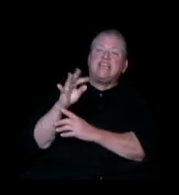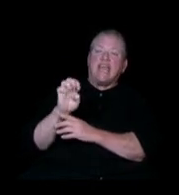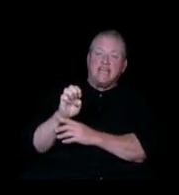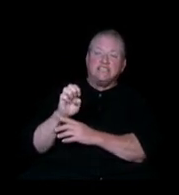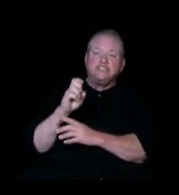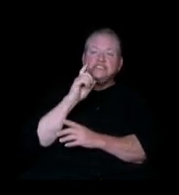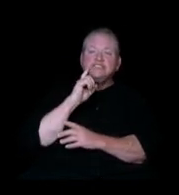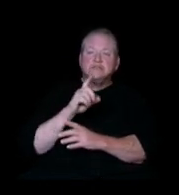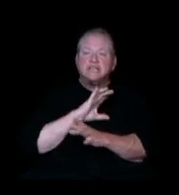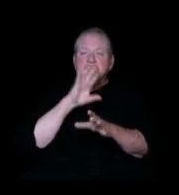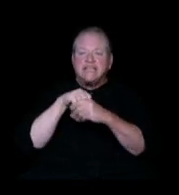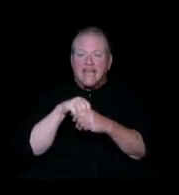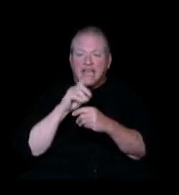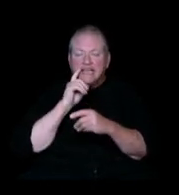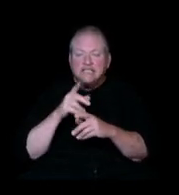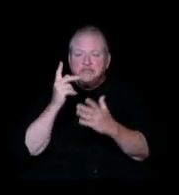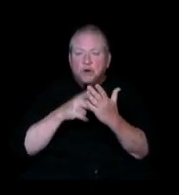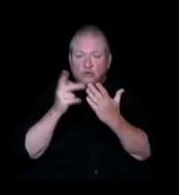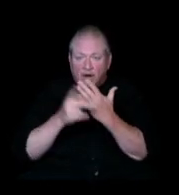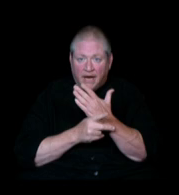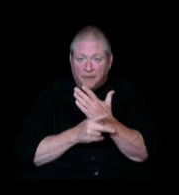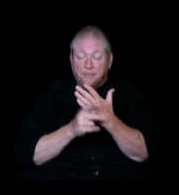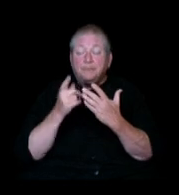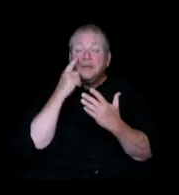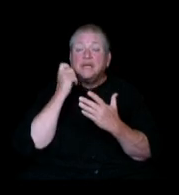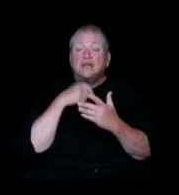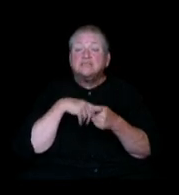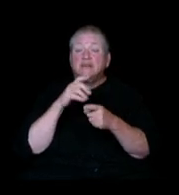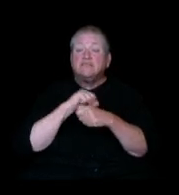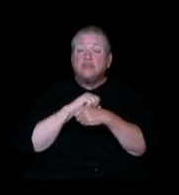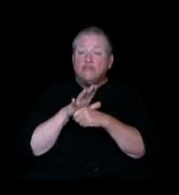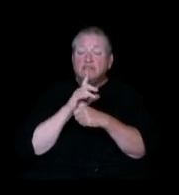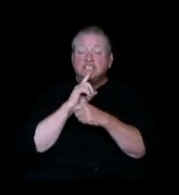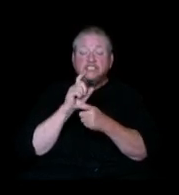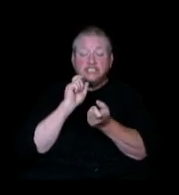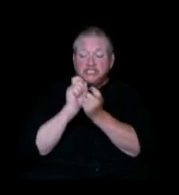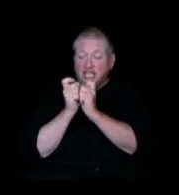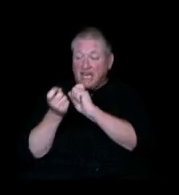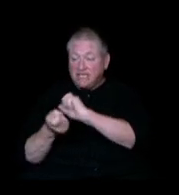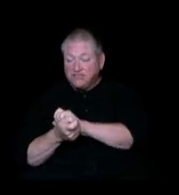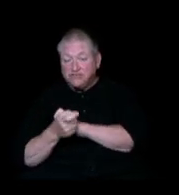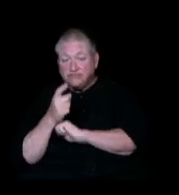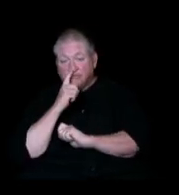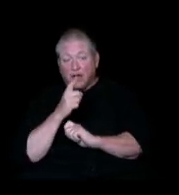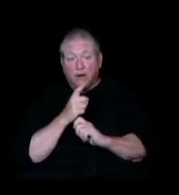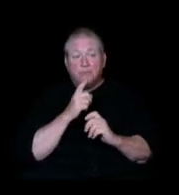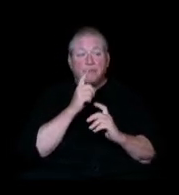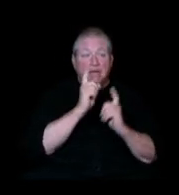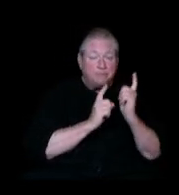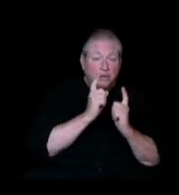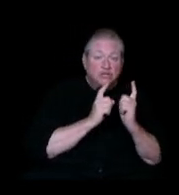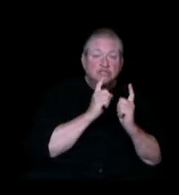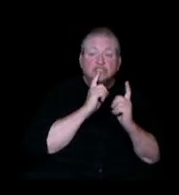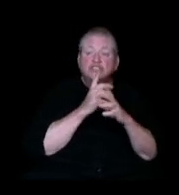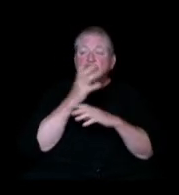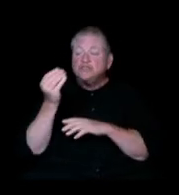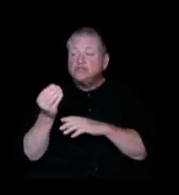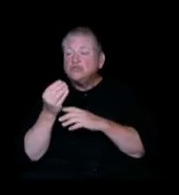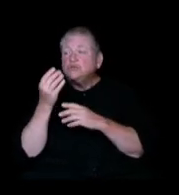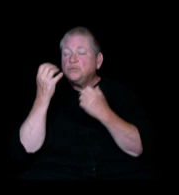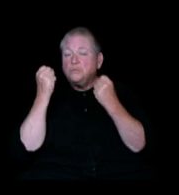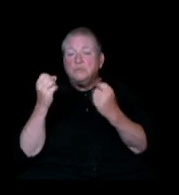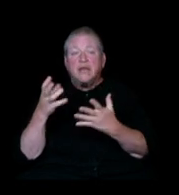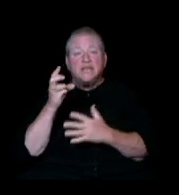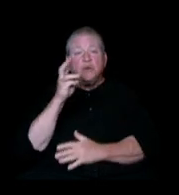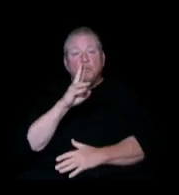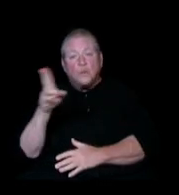alumni relations profession. Due to COVID-19, she creatively pivoted from in-person to remote events, including managing